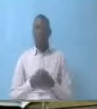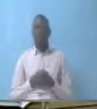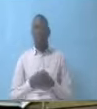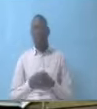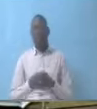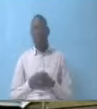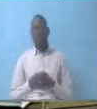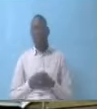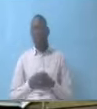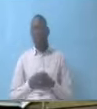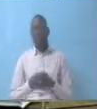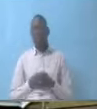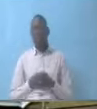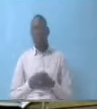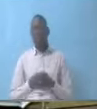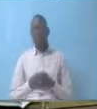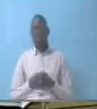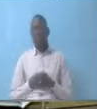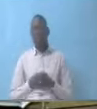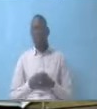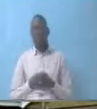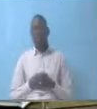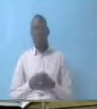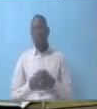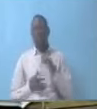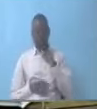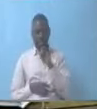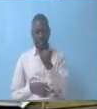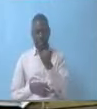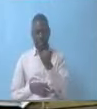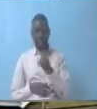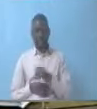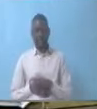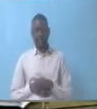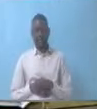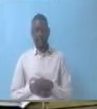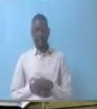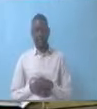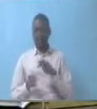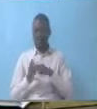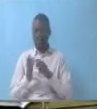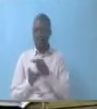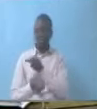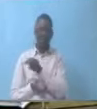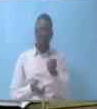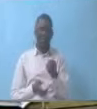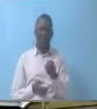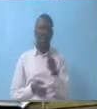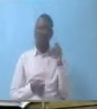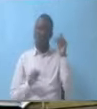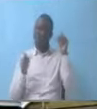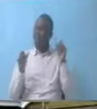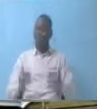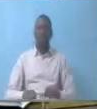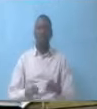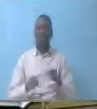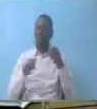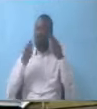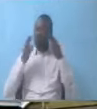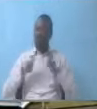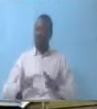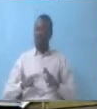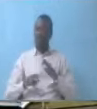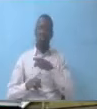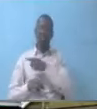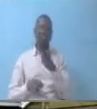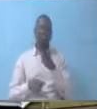amon ci walu way. Yes, these were terrible laws. They are terrible laws, but not so much different from